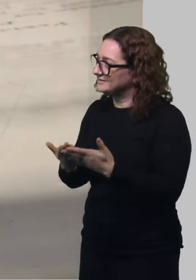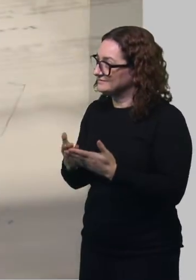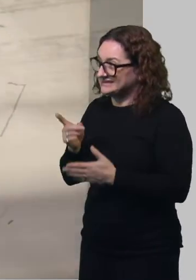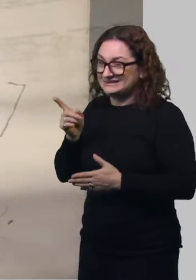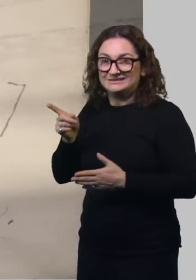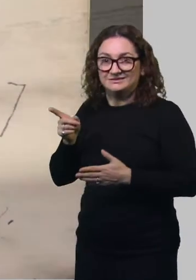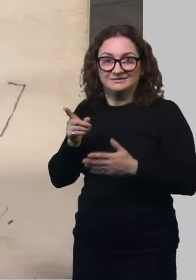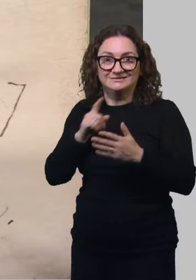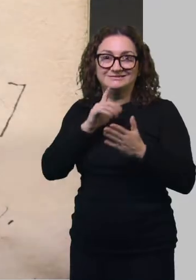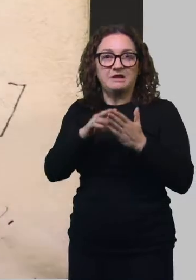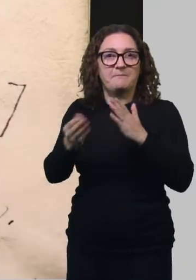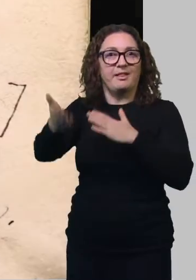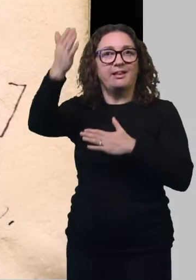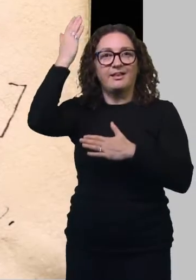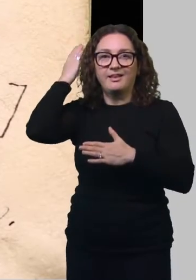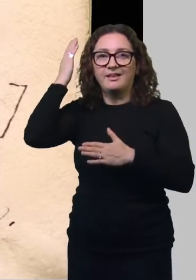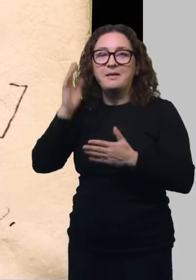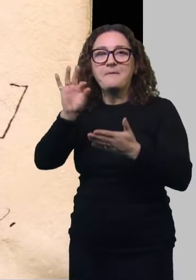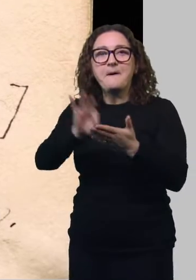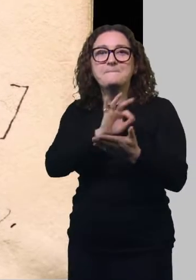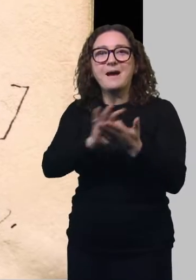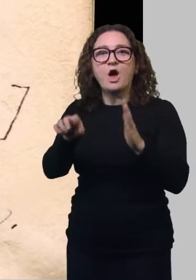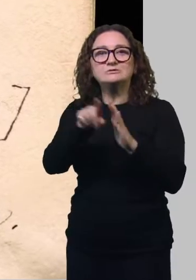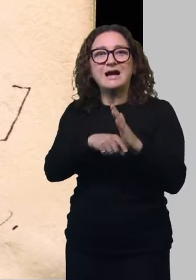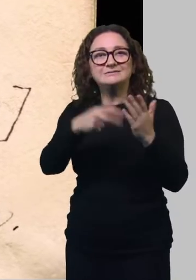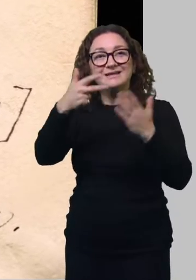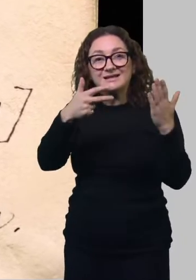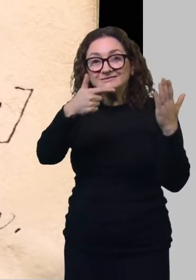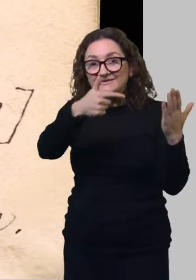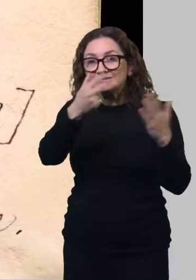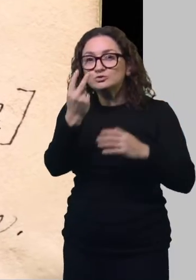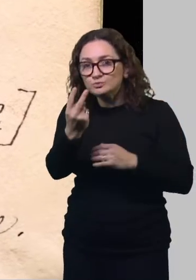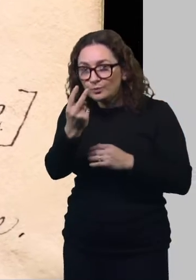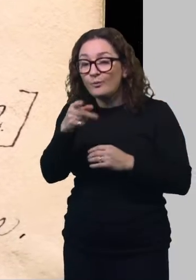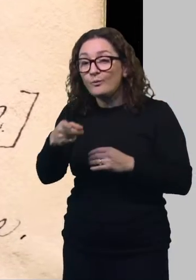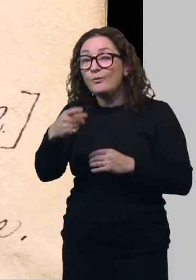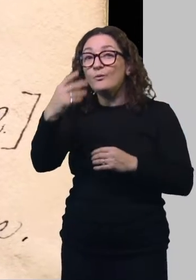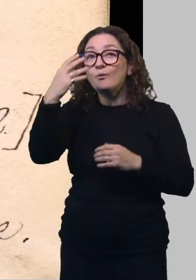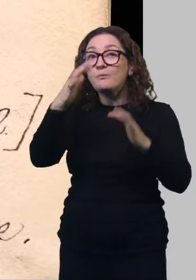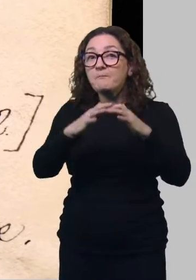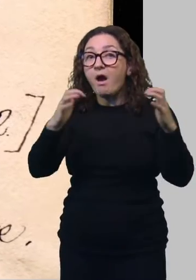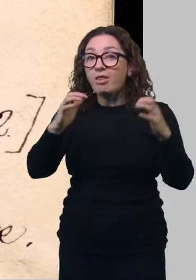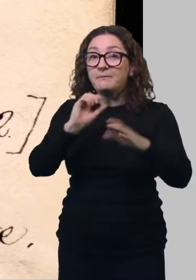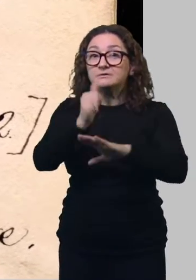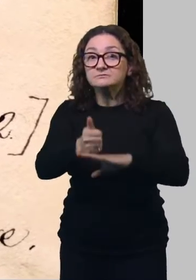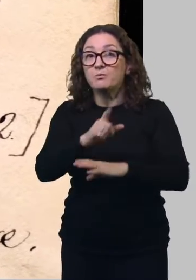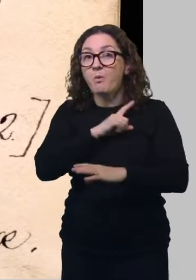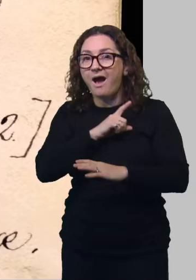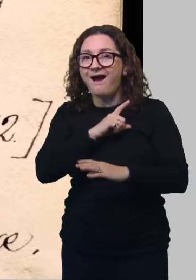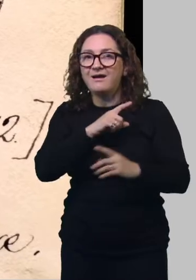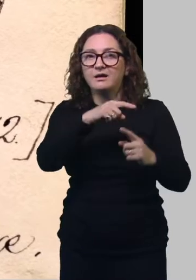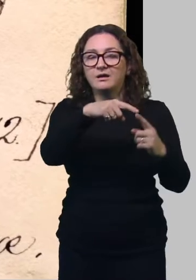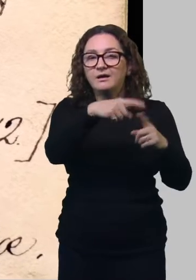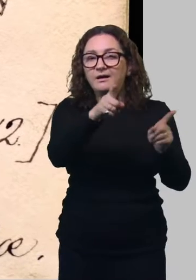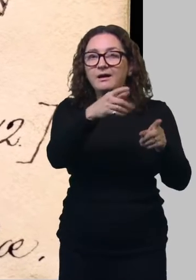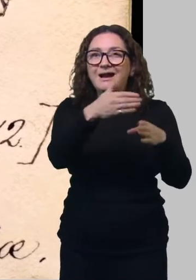produced today. Here's an example. This is the Ballot Act of 1872. It was introduced by Parliament because